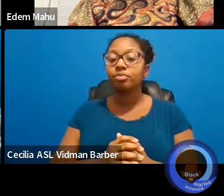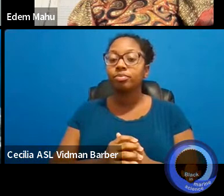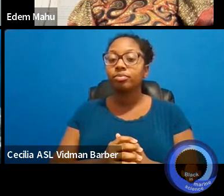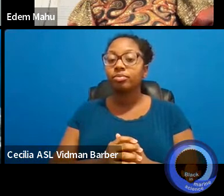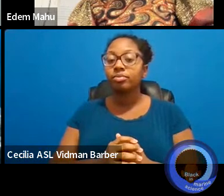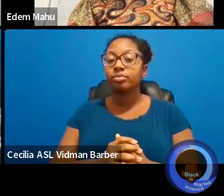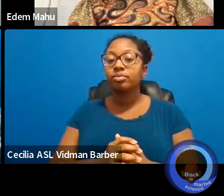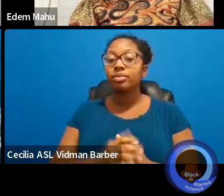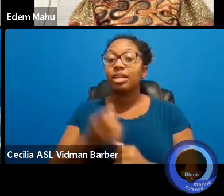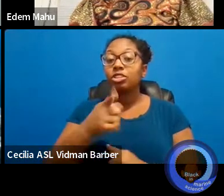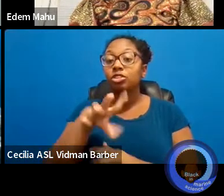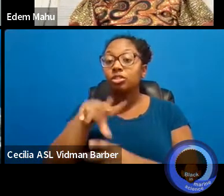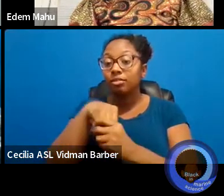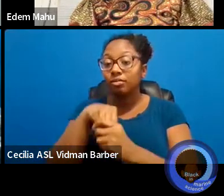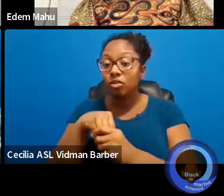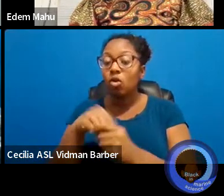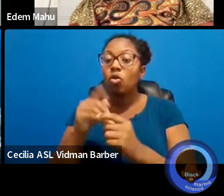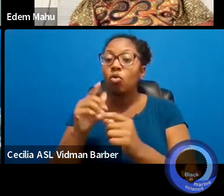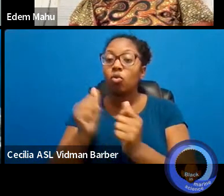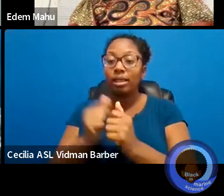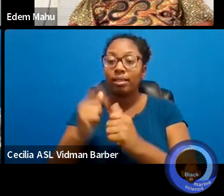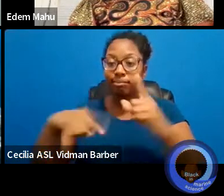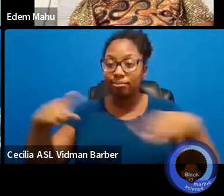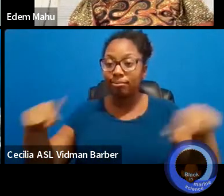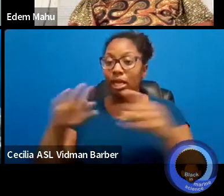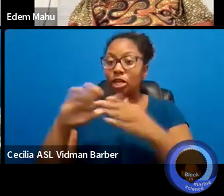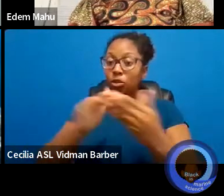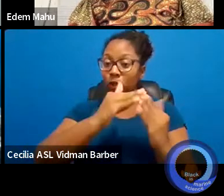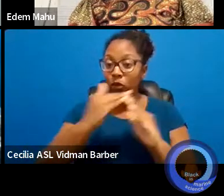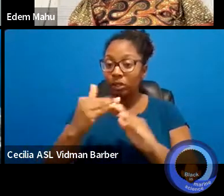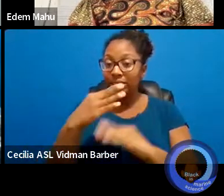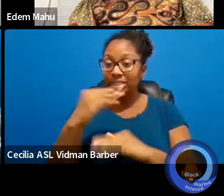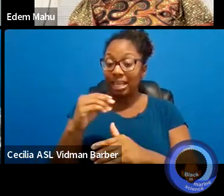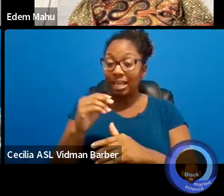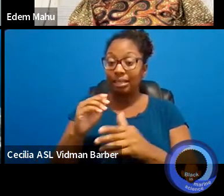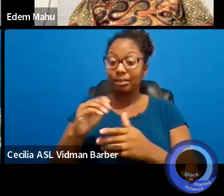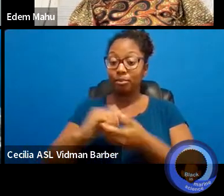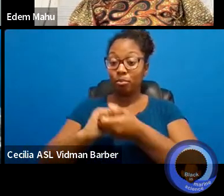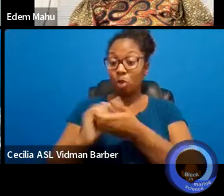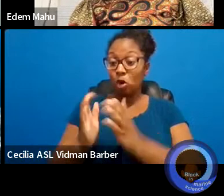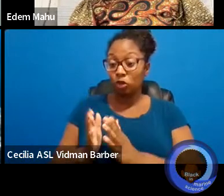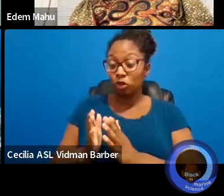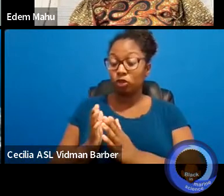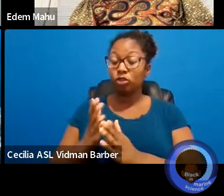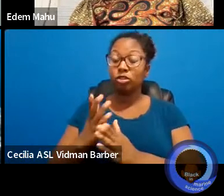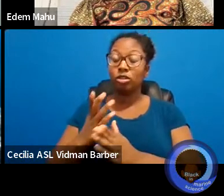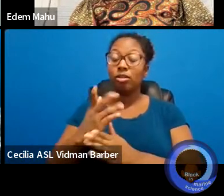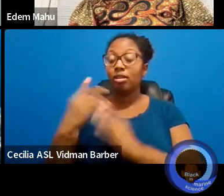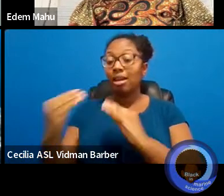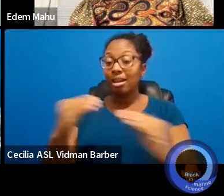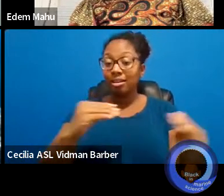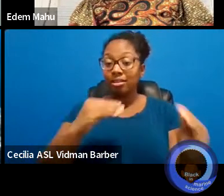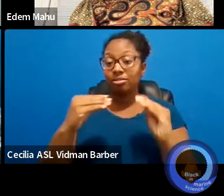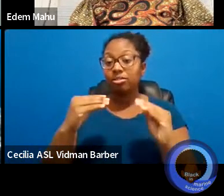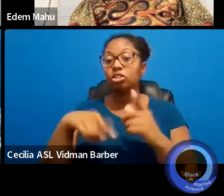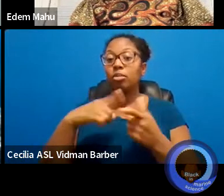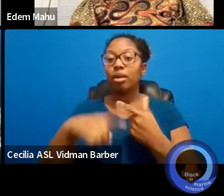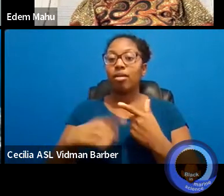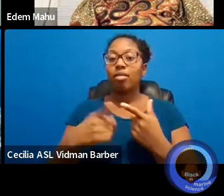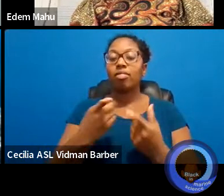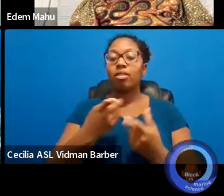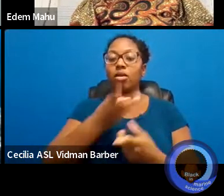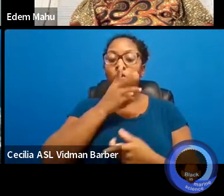actively engaged with grassroots communities and relevant stakeholders in capacity building and education on aquatic ecosystem and its